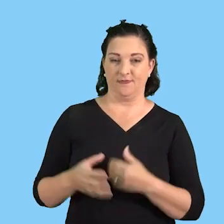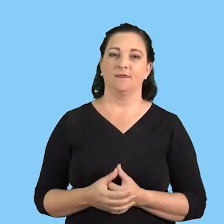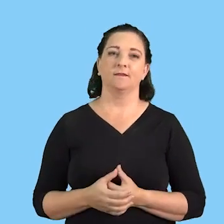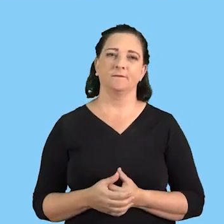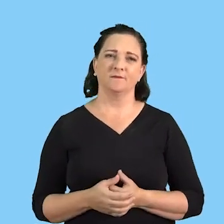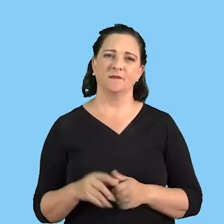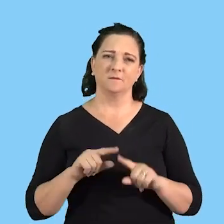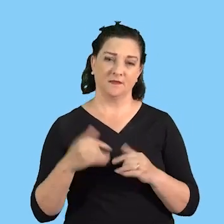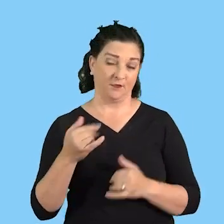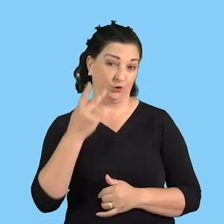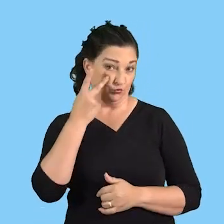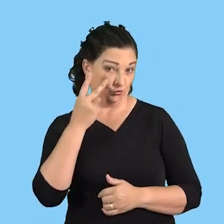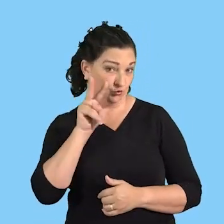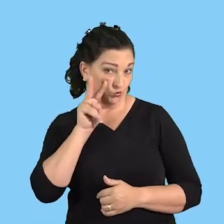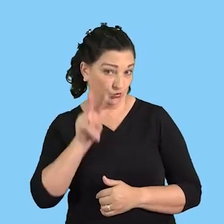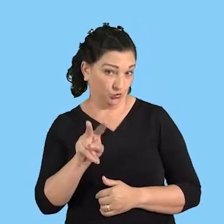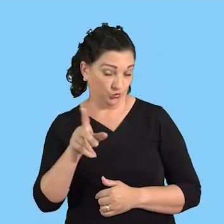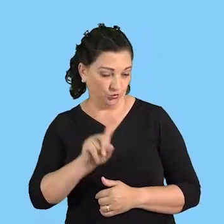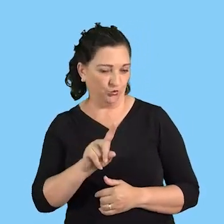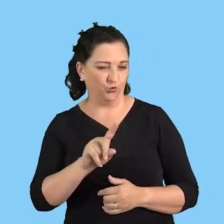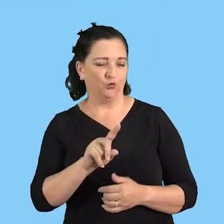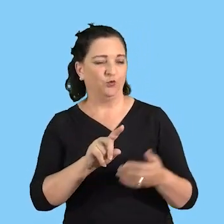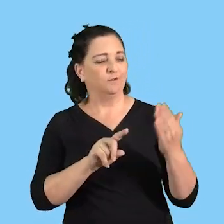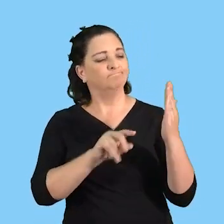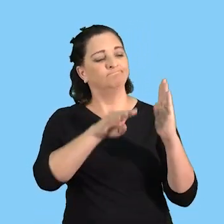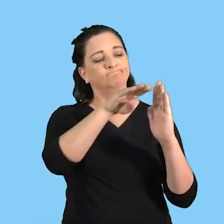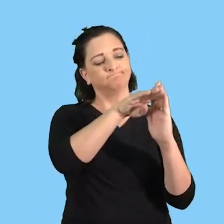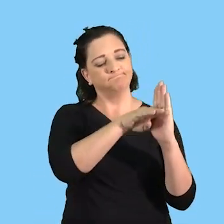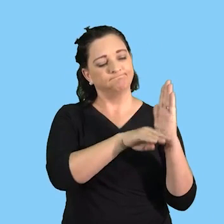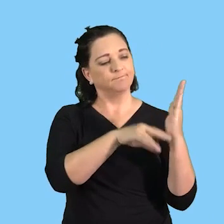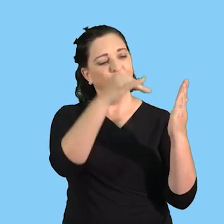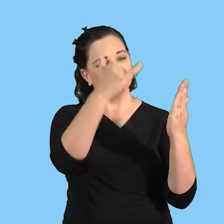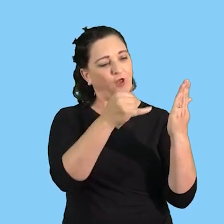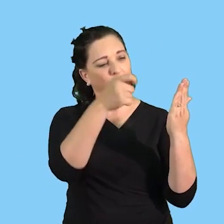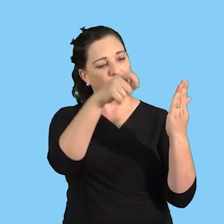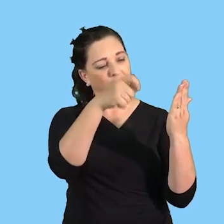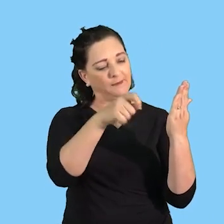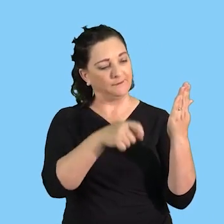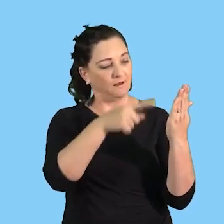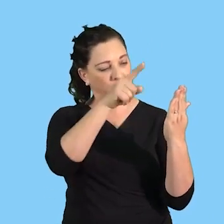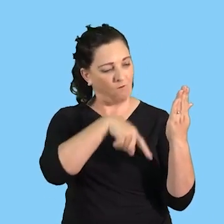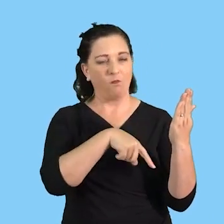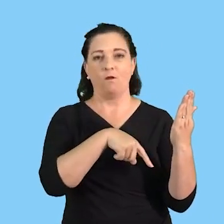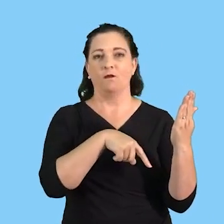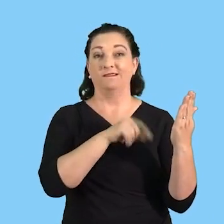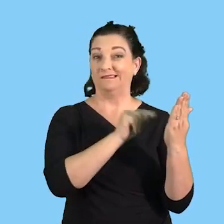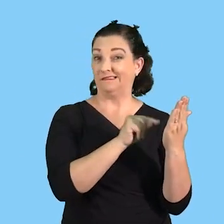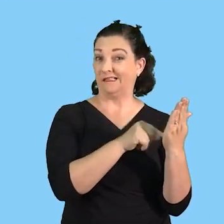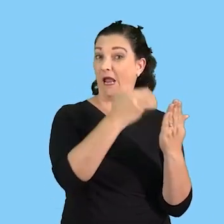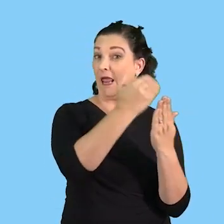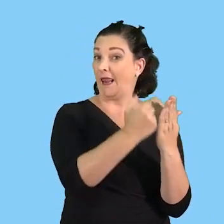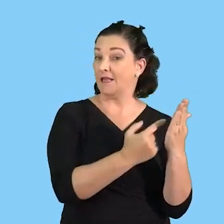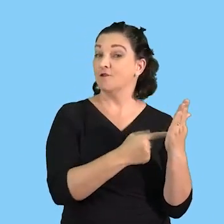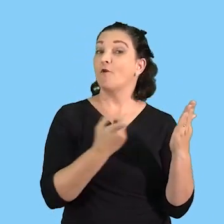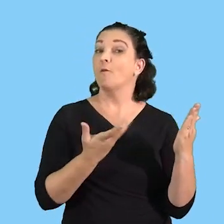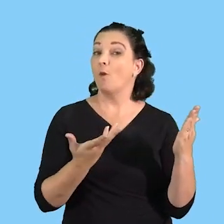look at these rules, or they will look at the checklist that was created by the ISO, and